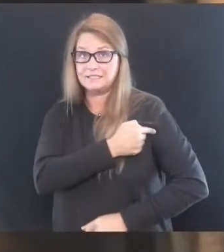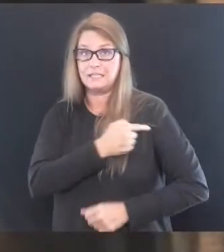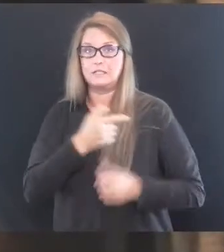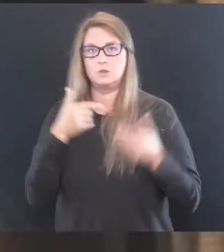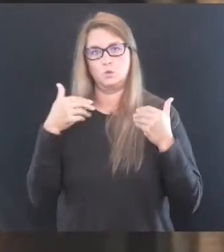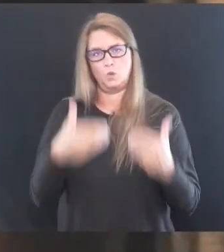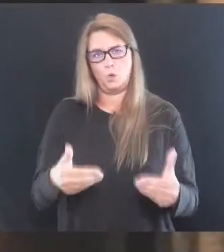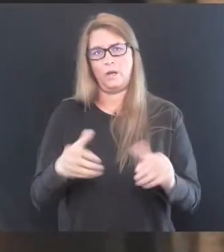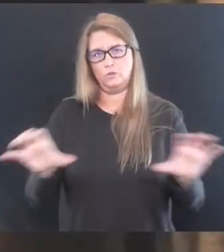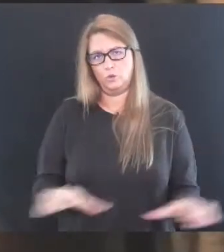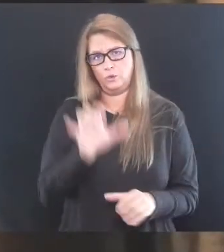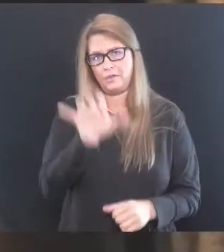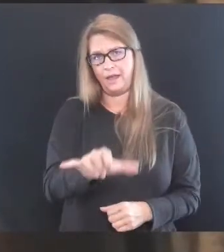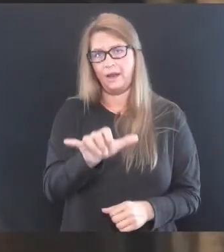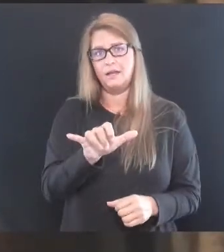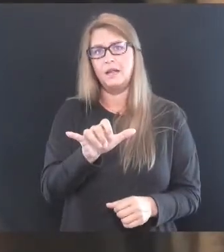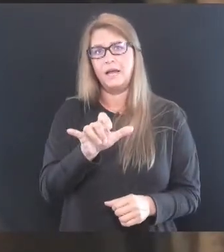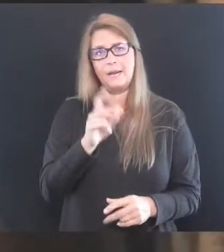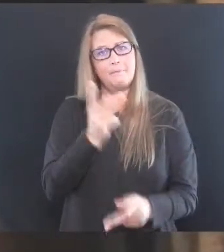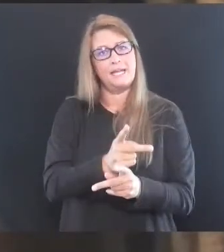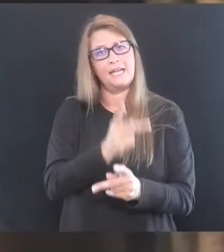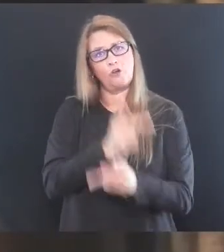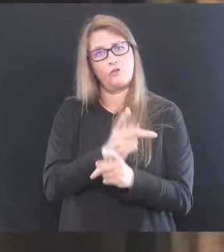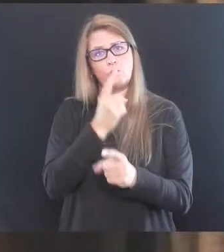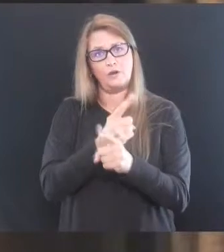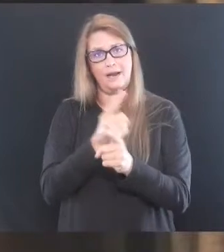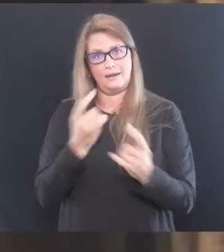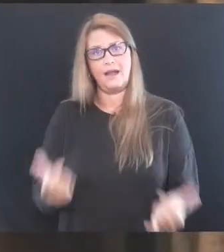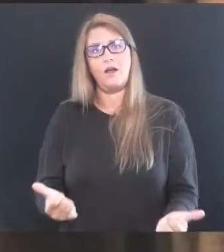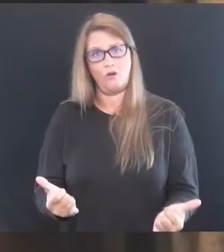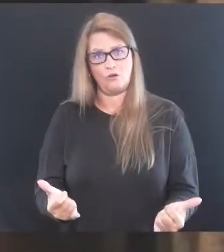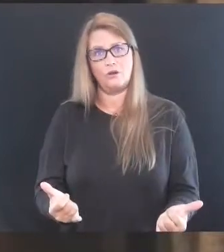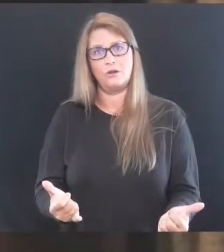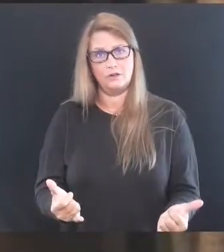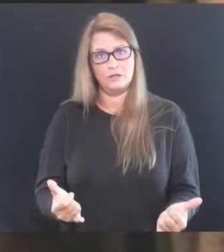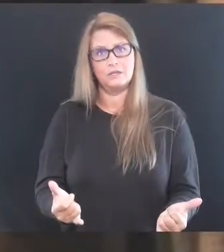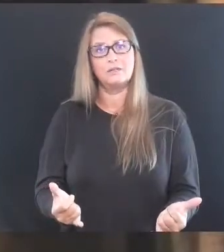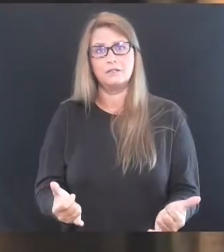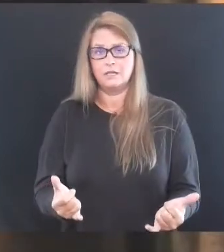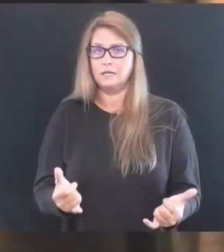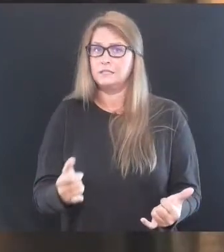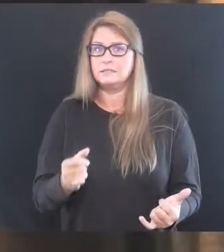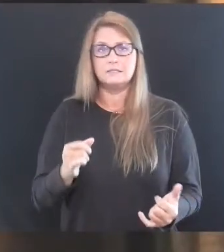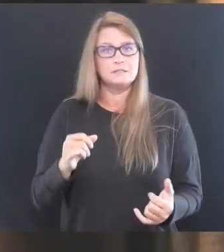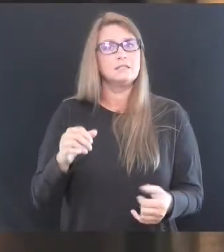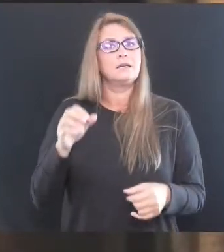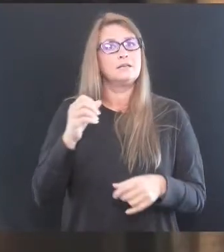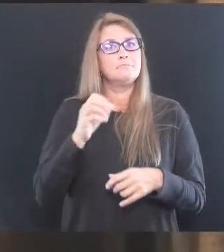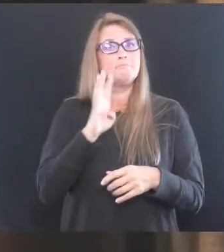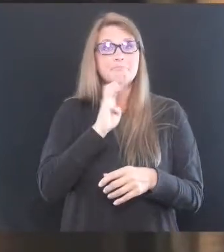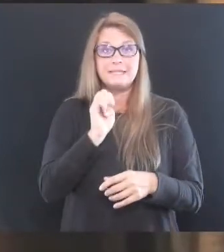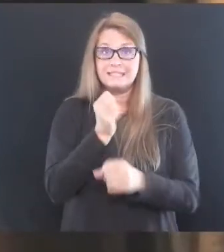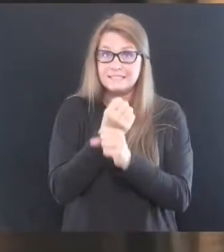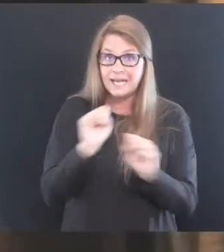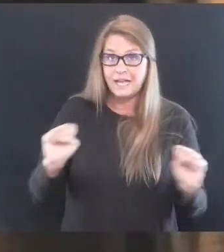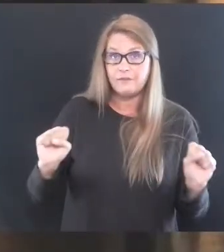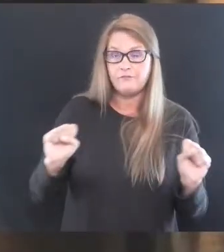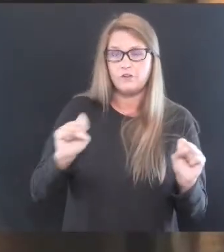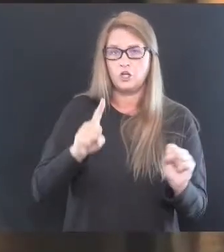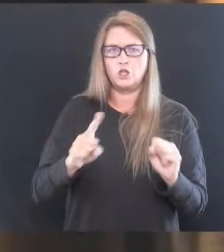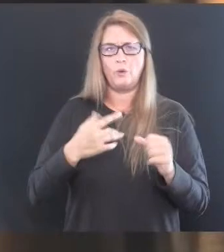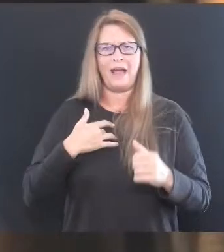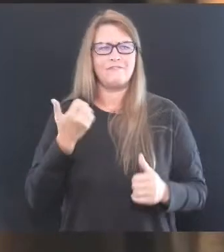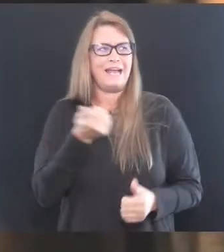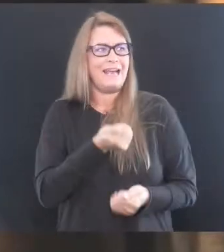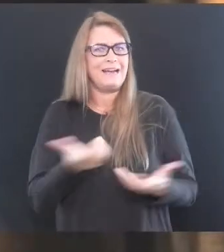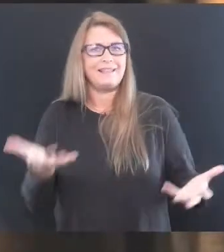and to be extra careful right now. Take extra precaution. And as the governor said, if you develop any symptoms,